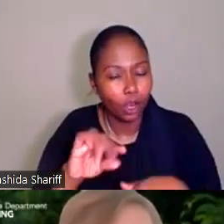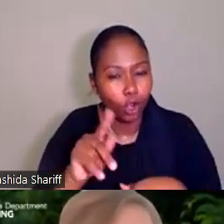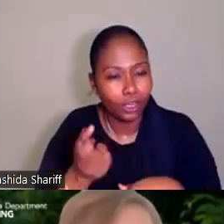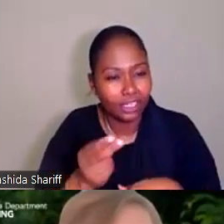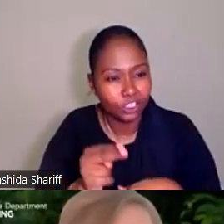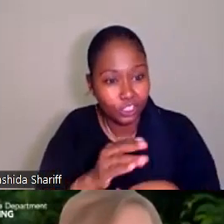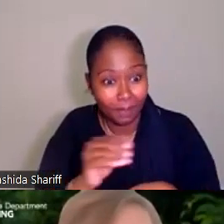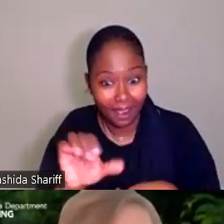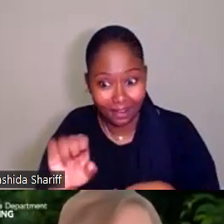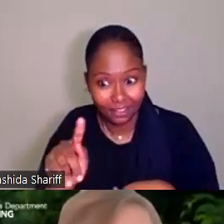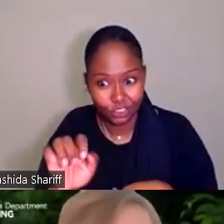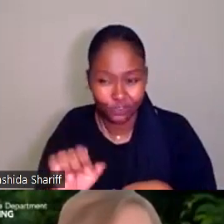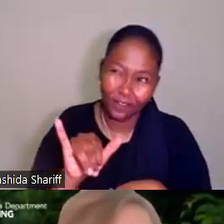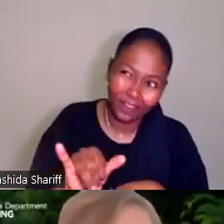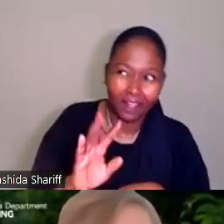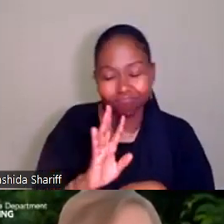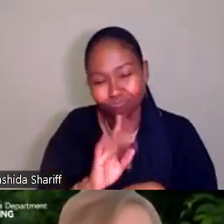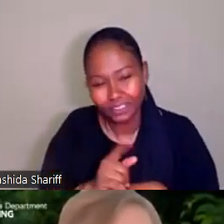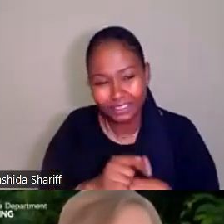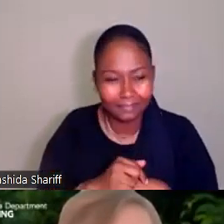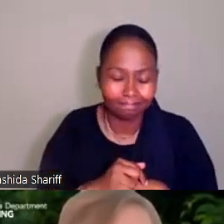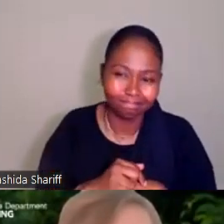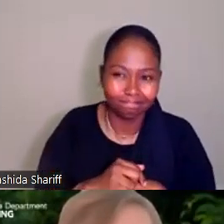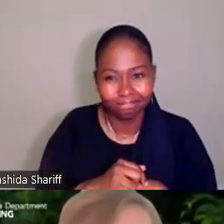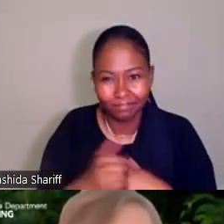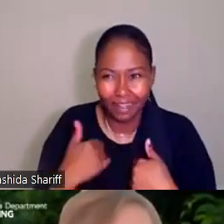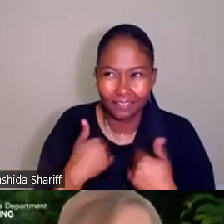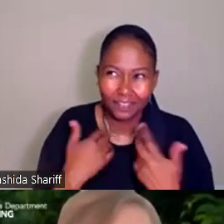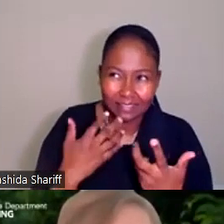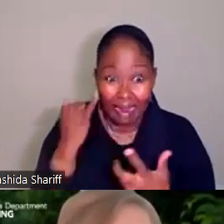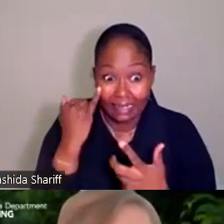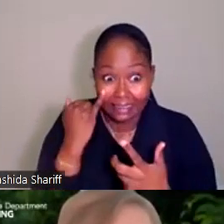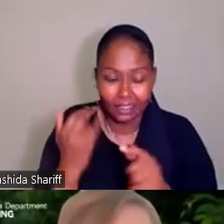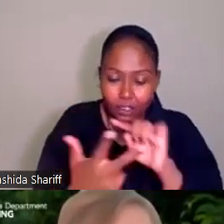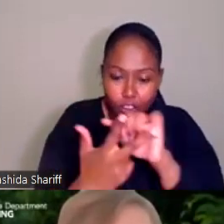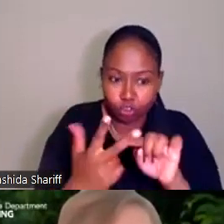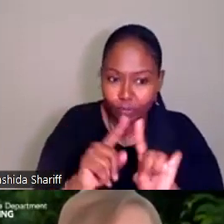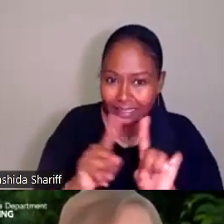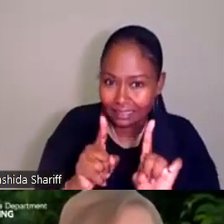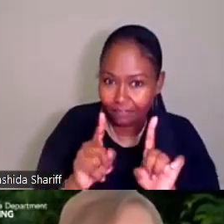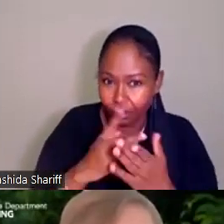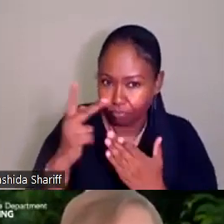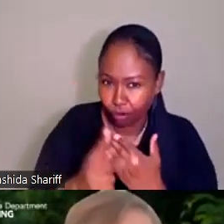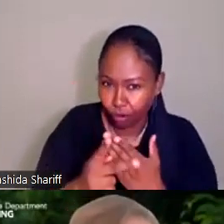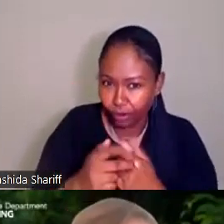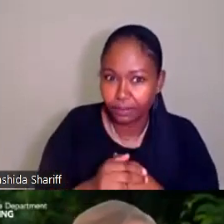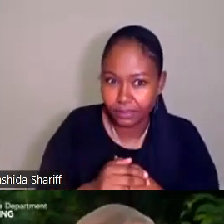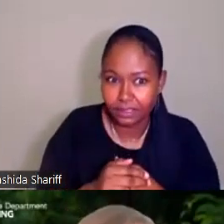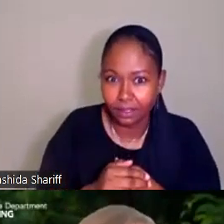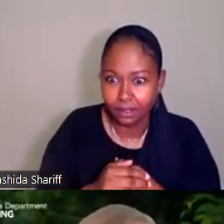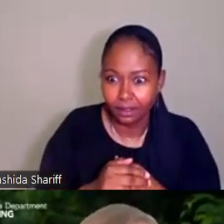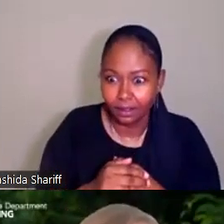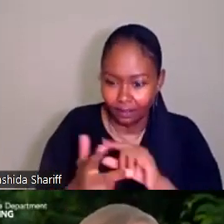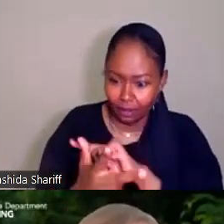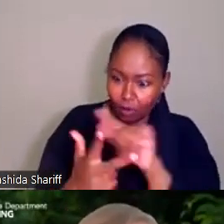creates an inherent that there's 3 different programs. There's at least 2, perhaps 3 different programs who are all like having to